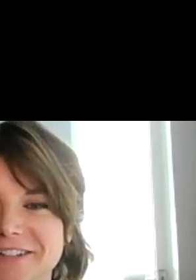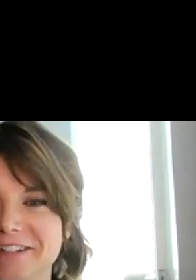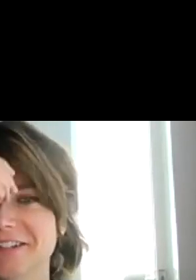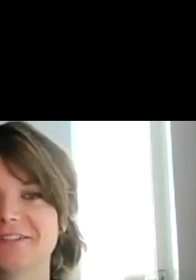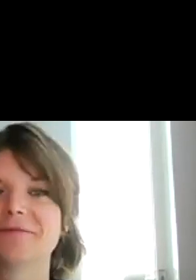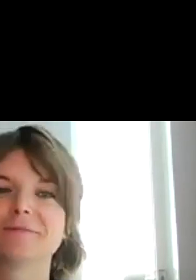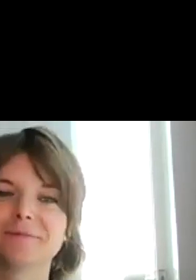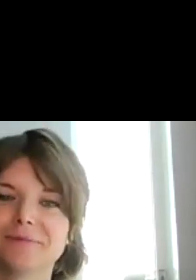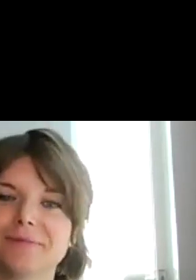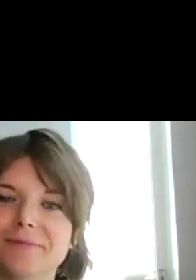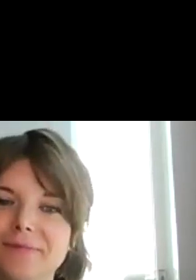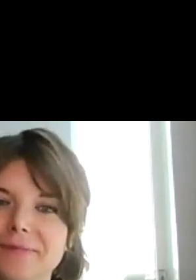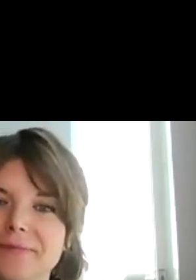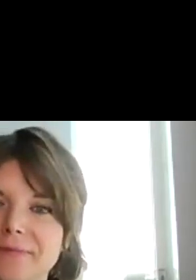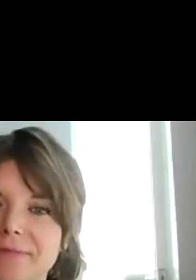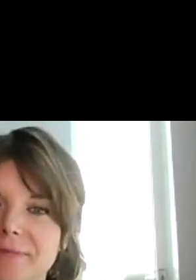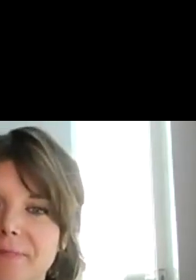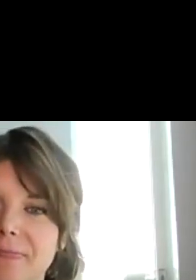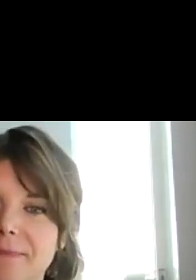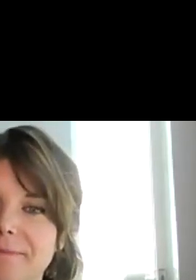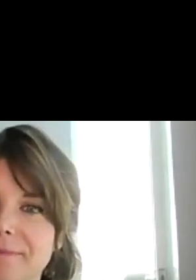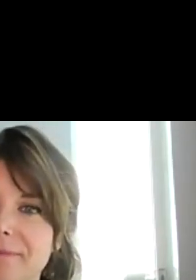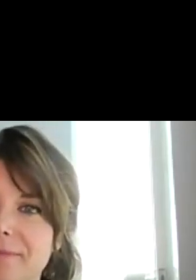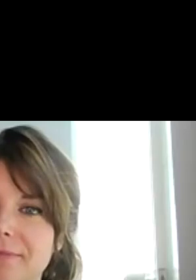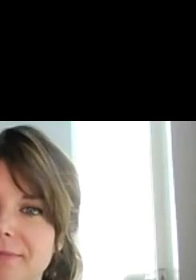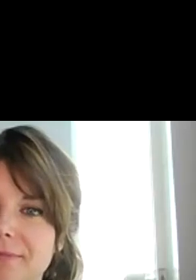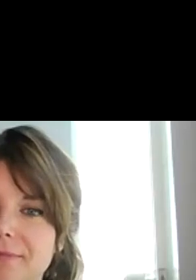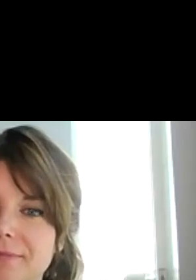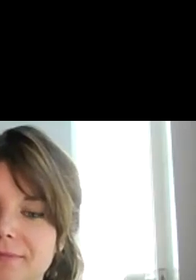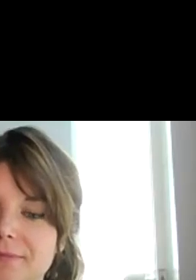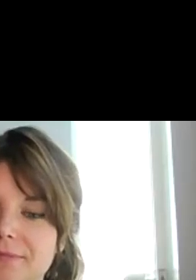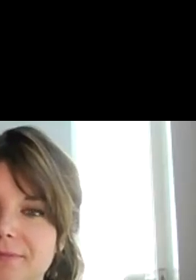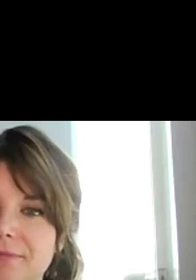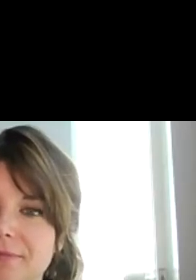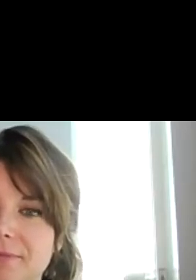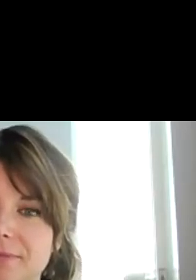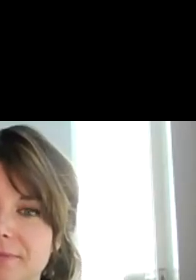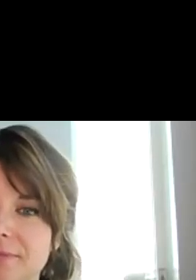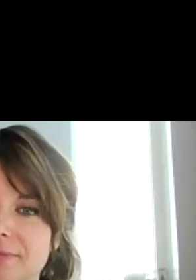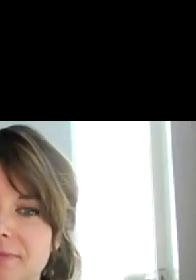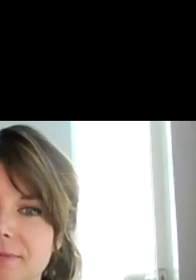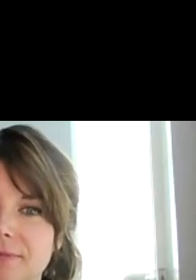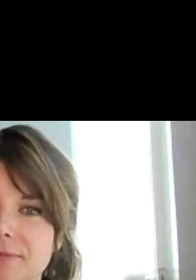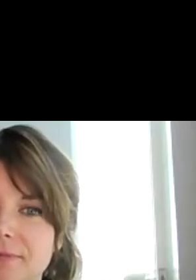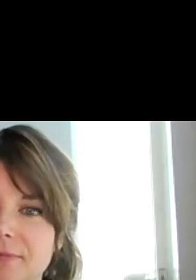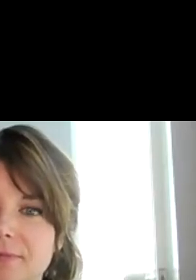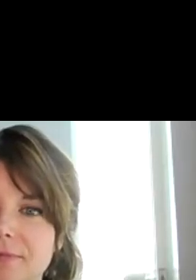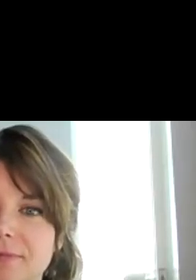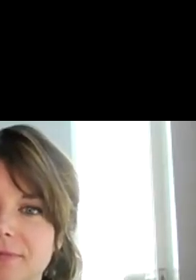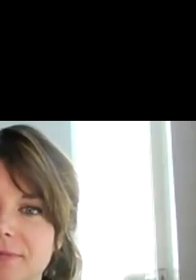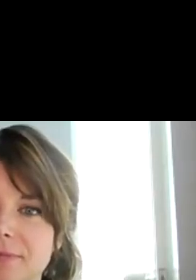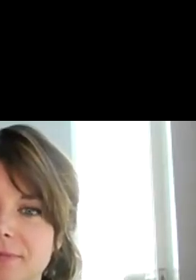the end. Yeah, we have original paintings by James Hunter, who is one of Clementine Hunter's grandsons. He